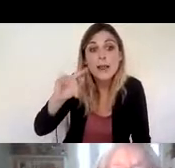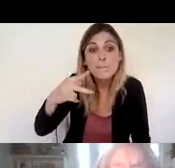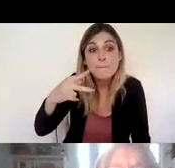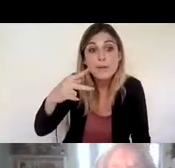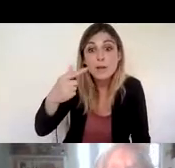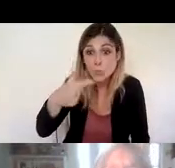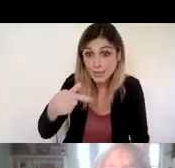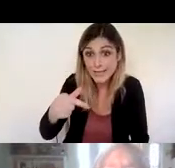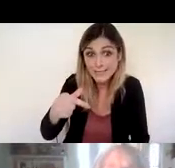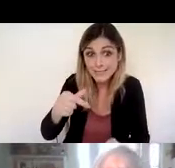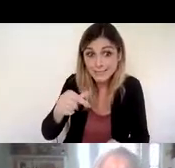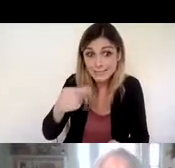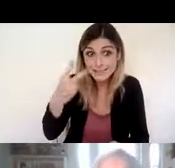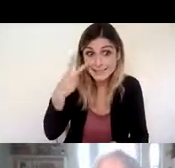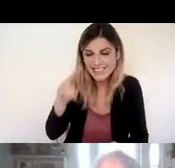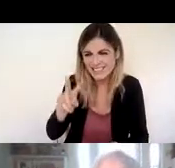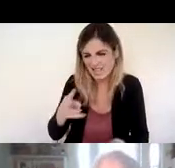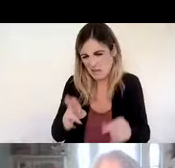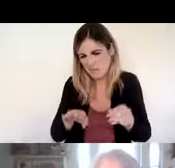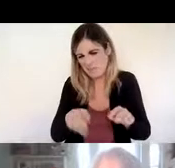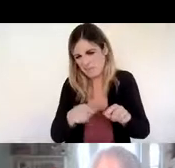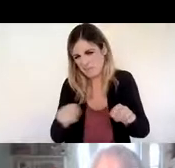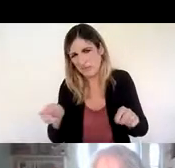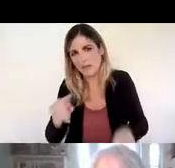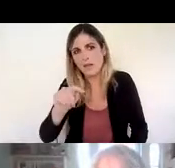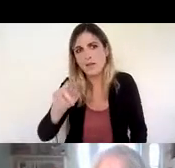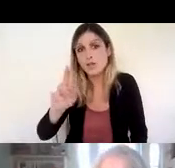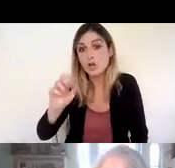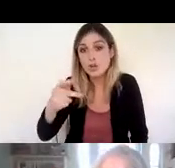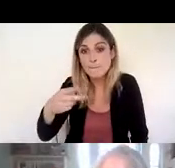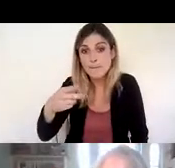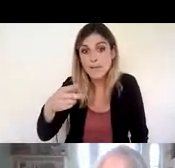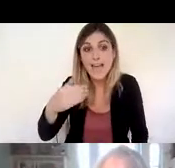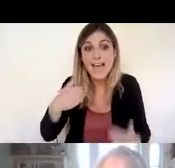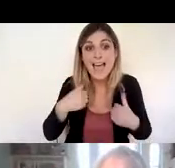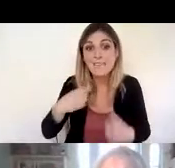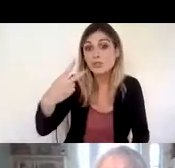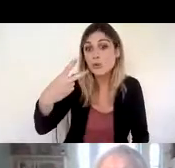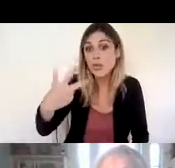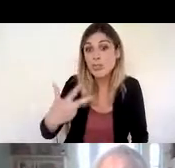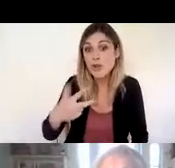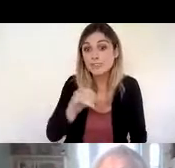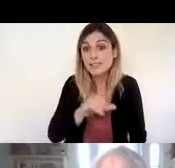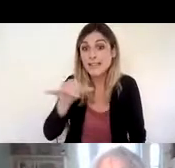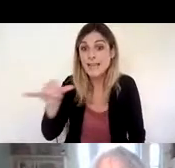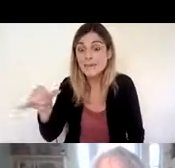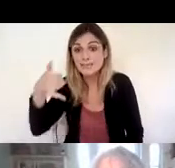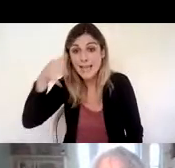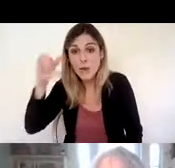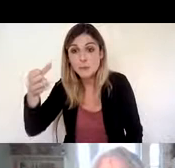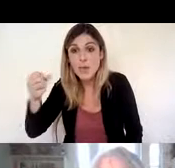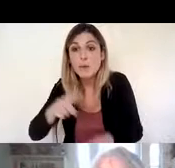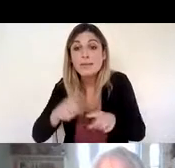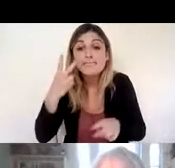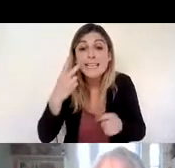from the bottom of the chart. Turnip greens have only two-thirds the amount of calcium that you would get from a cup of cow's milk. But look at how much is absorbed. It's more